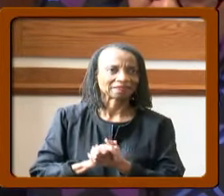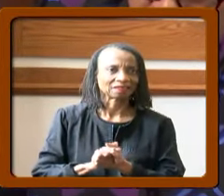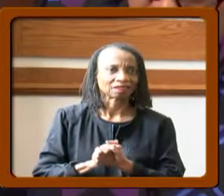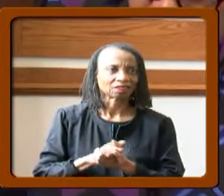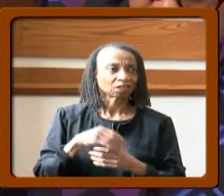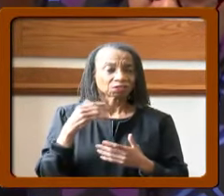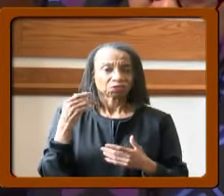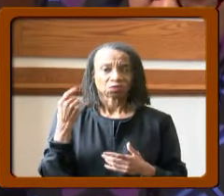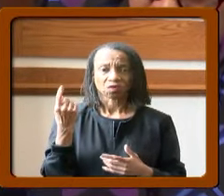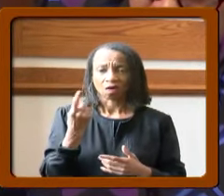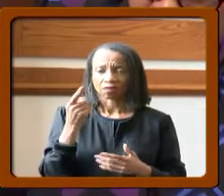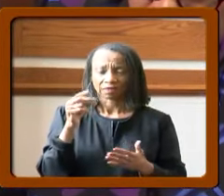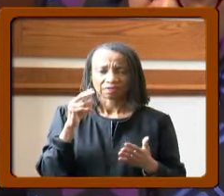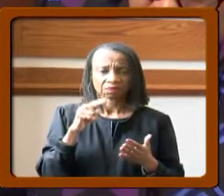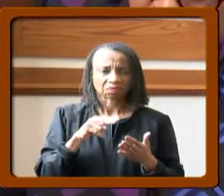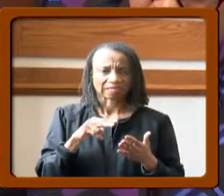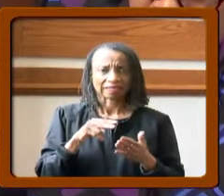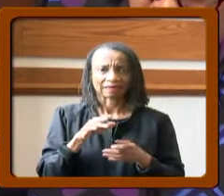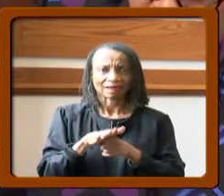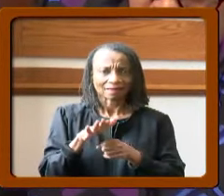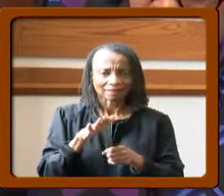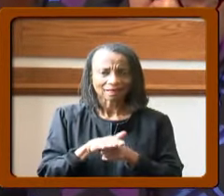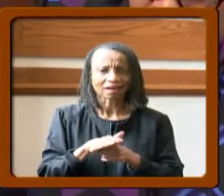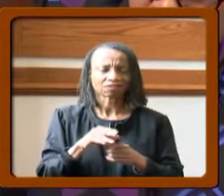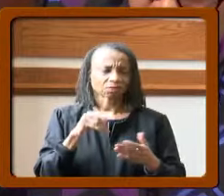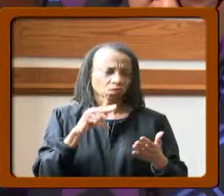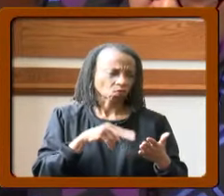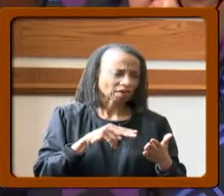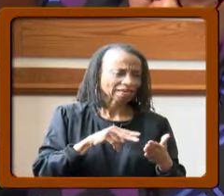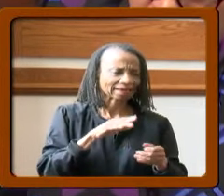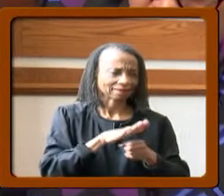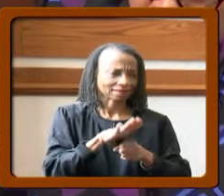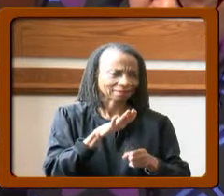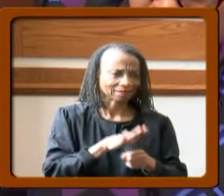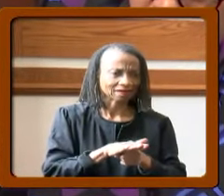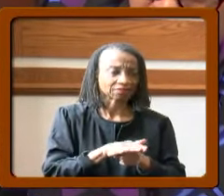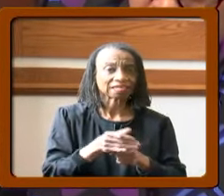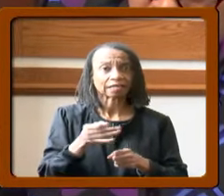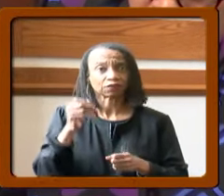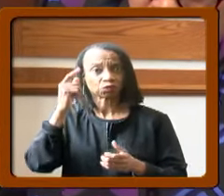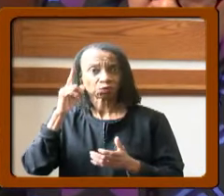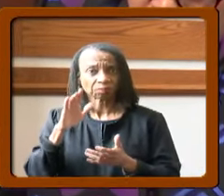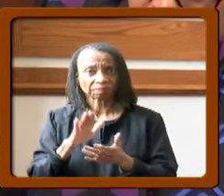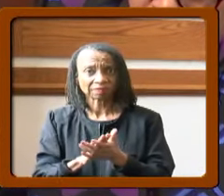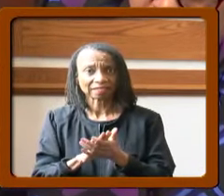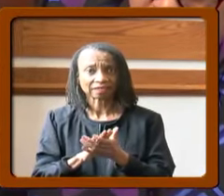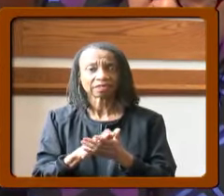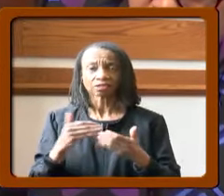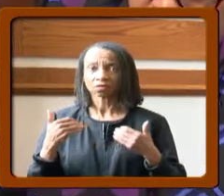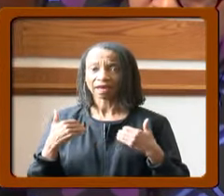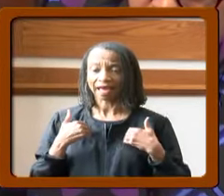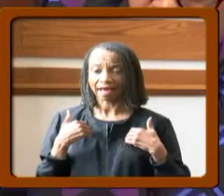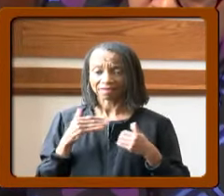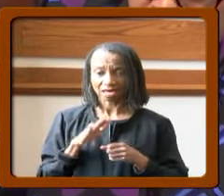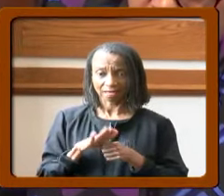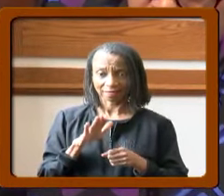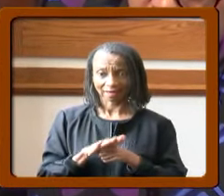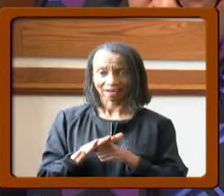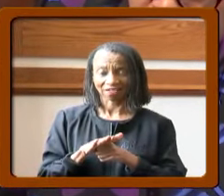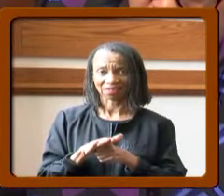You have already read and heard enough to believe. And if you believe, then you have enough to attain